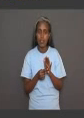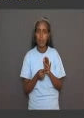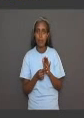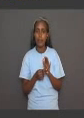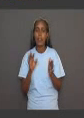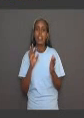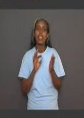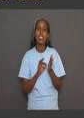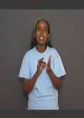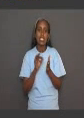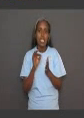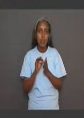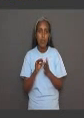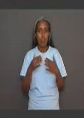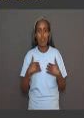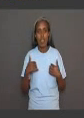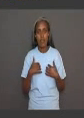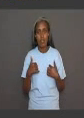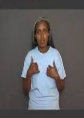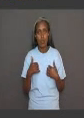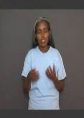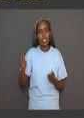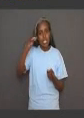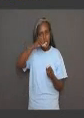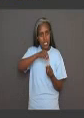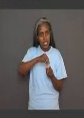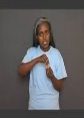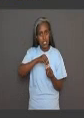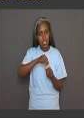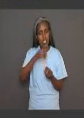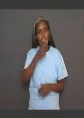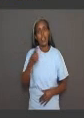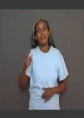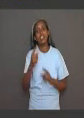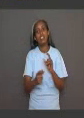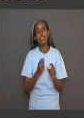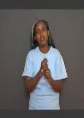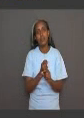the number of livestock is increasing every year.